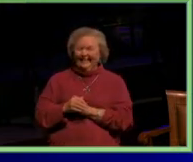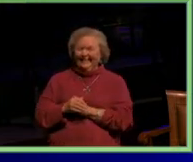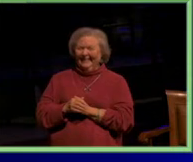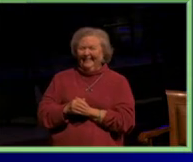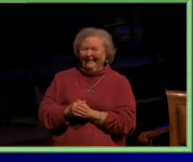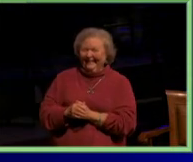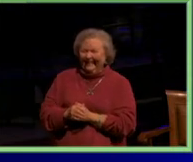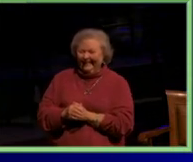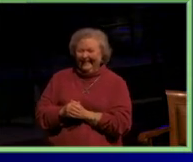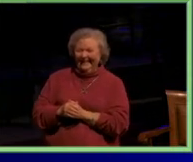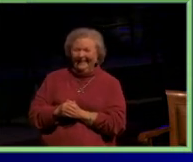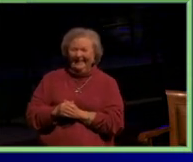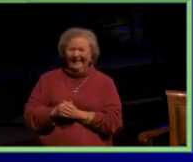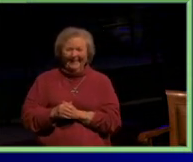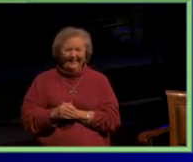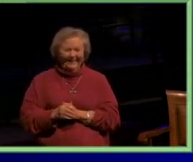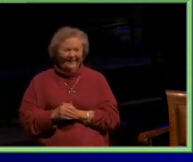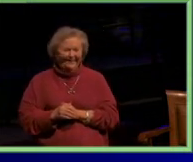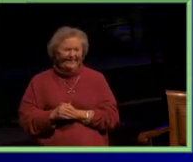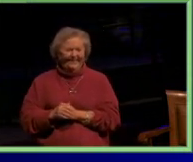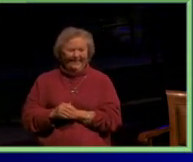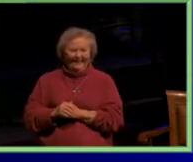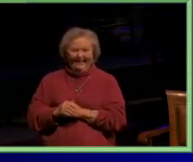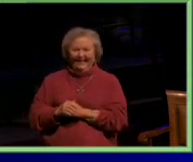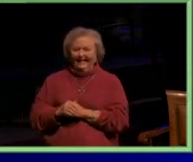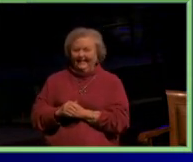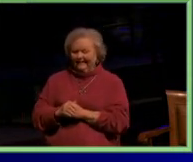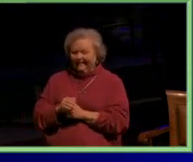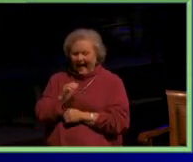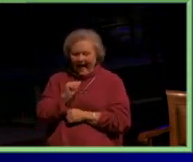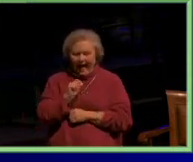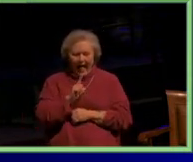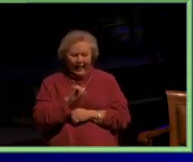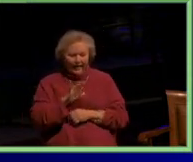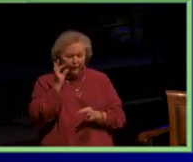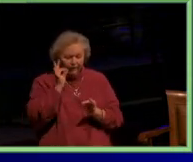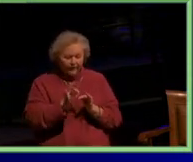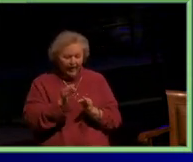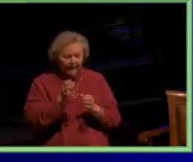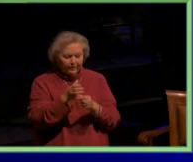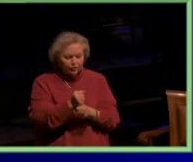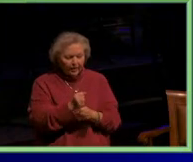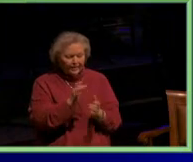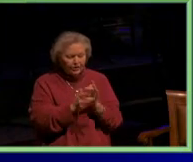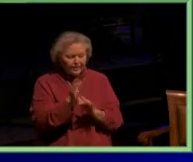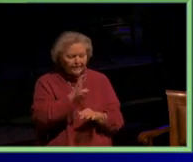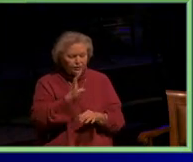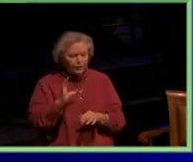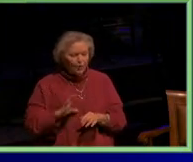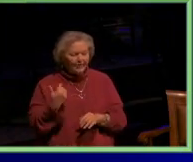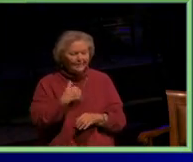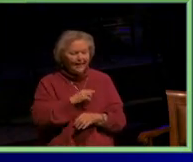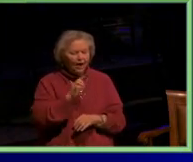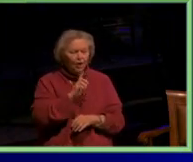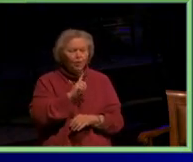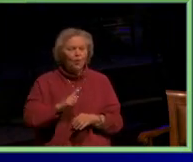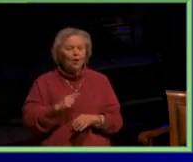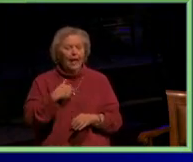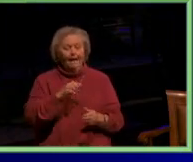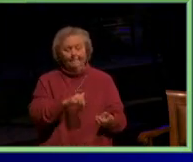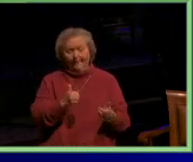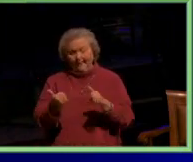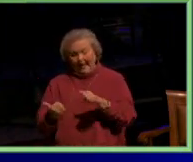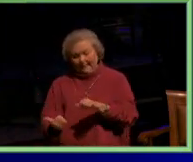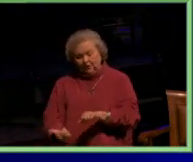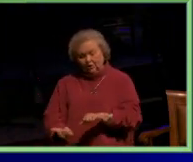There she is. Allie, have you put your faith and trust in Jesus Christ our Lord? Yes. Amen. Well, I baptize you in the